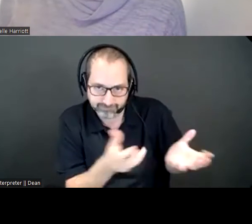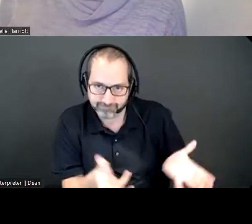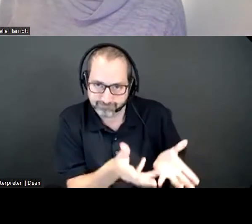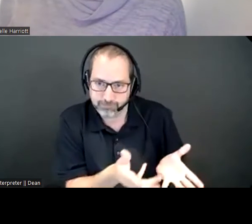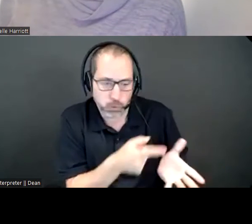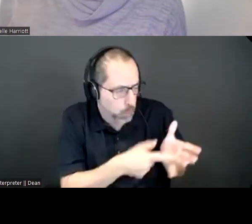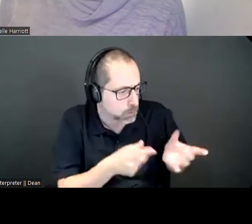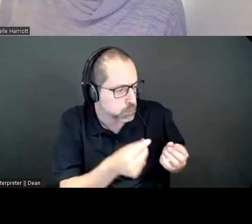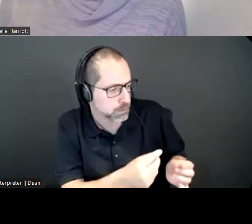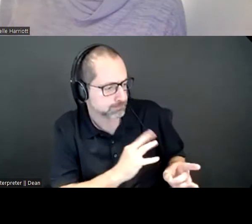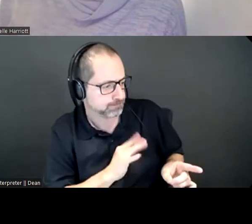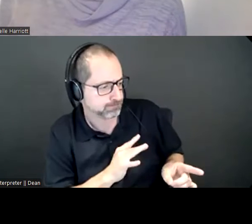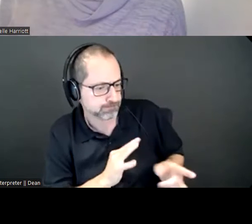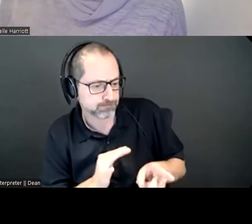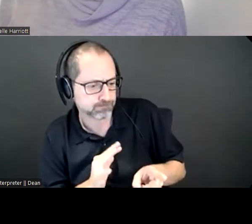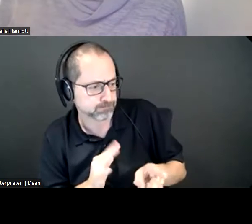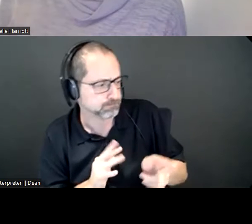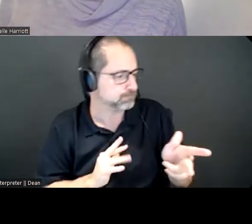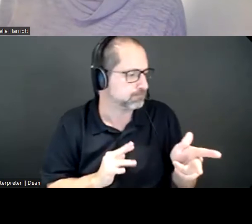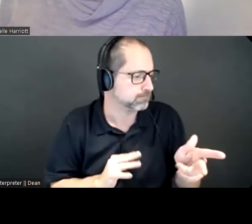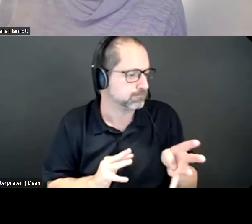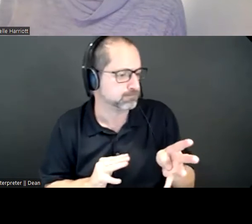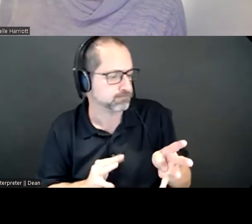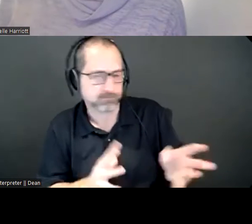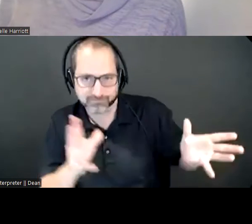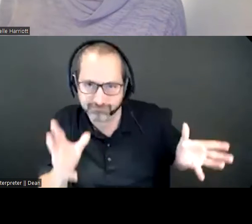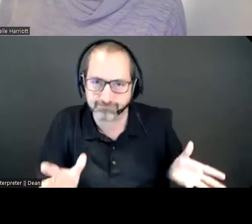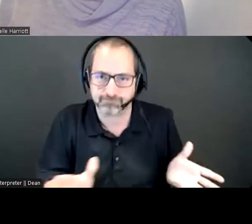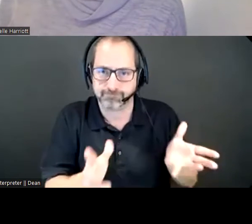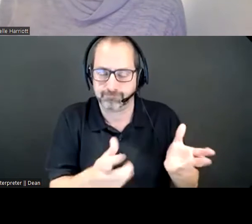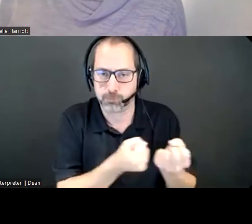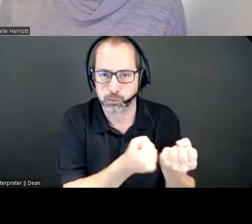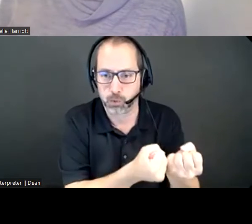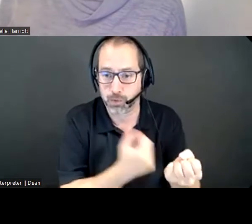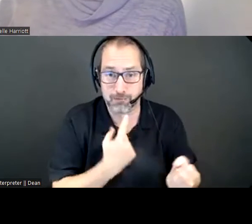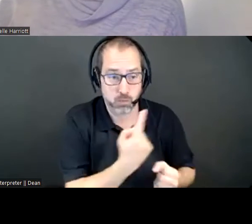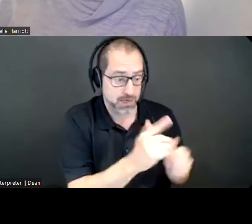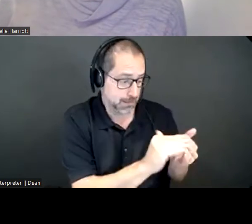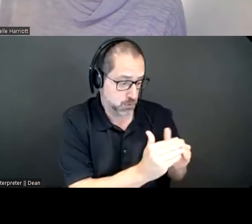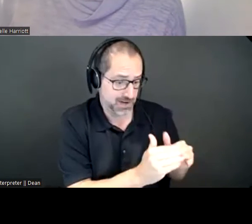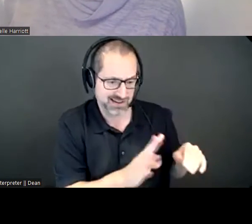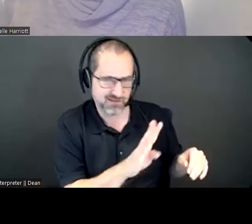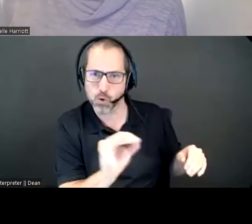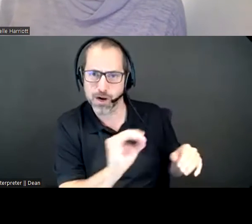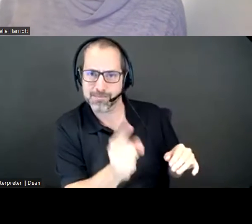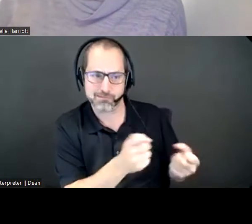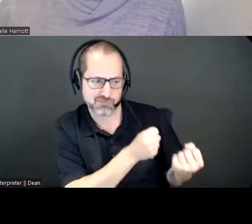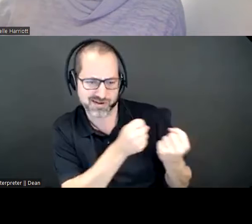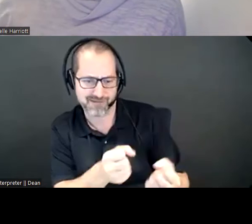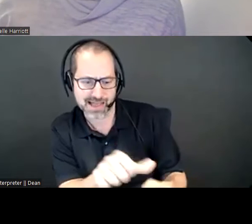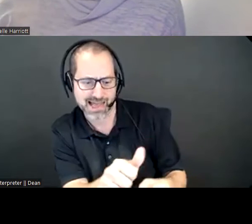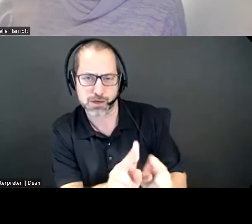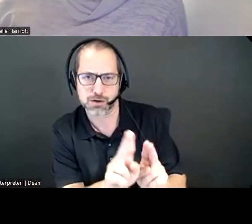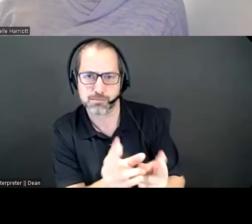a community 40 minutes away from the other community, which is like we have a U shape of all the